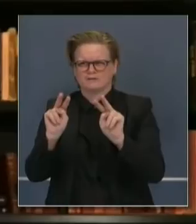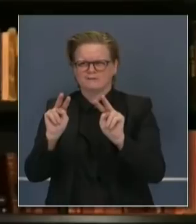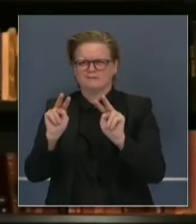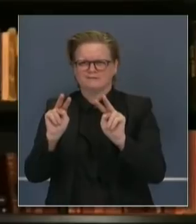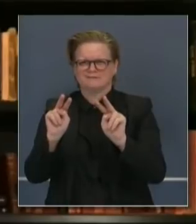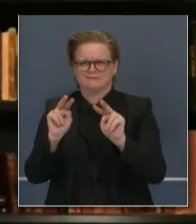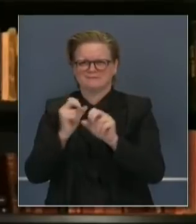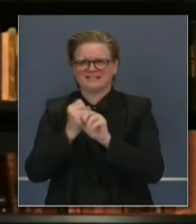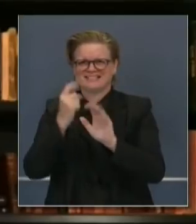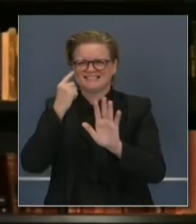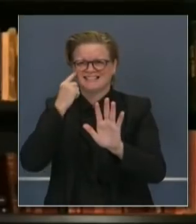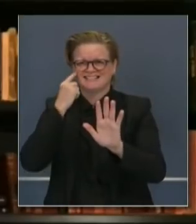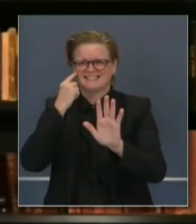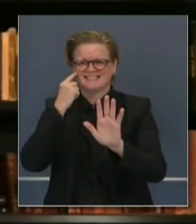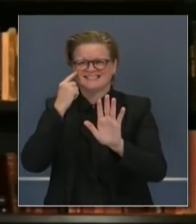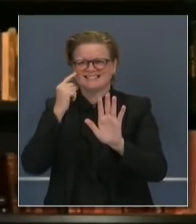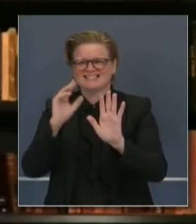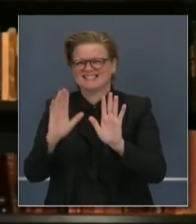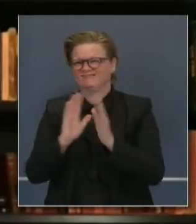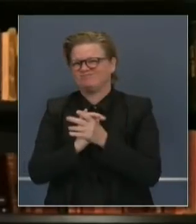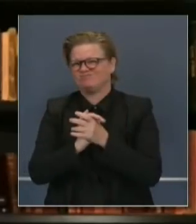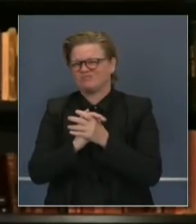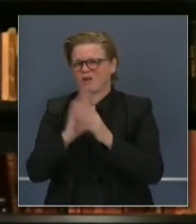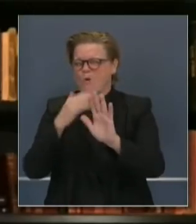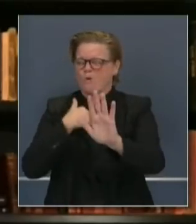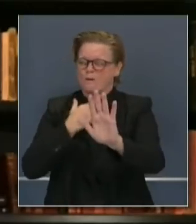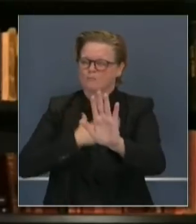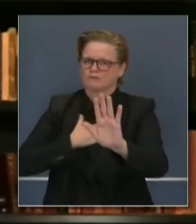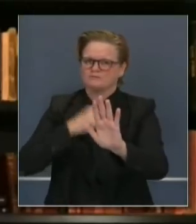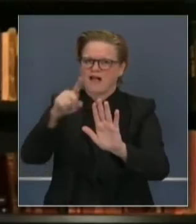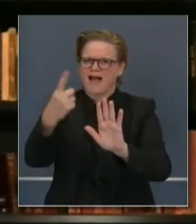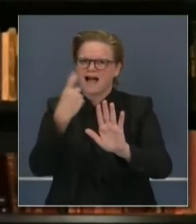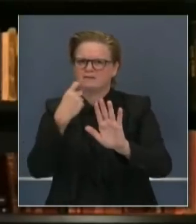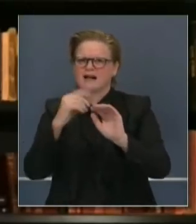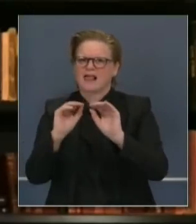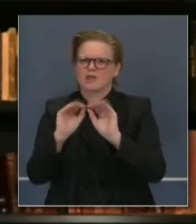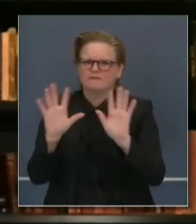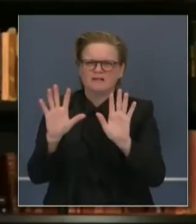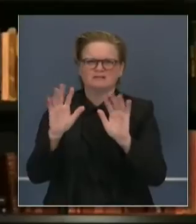for clarifying that. But it was a very helpful question. Thank you.